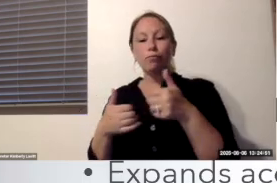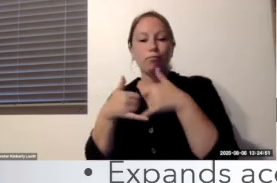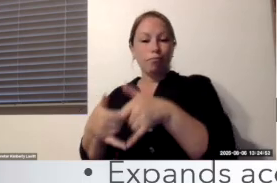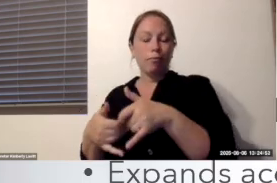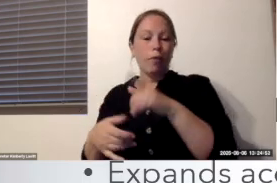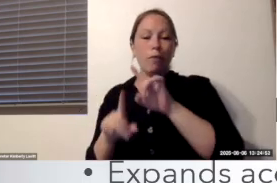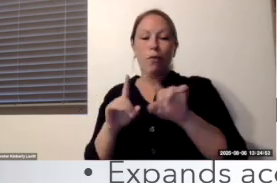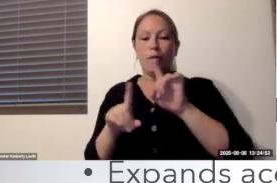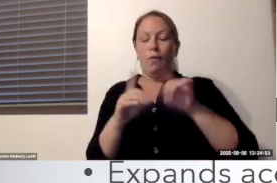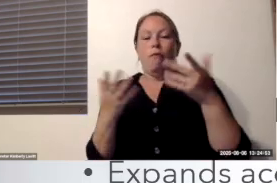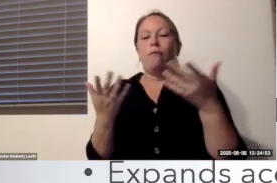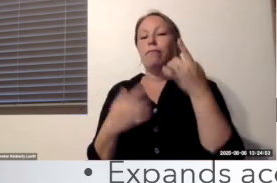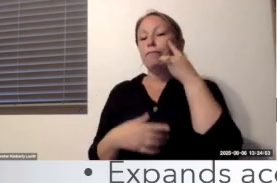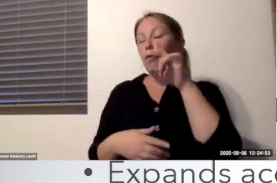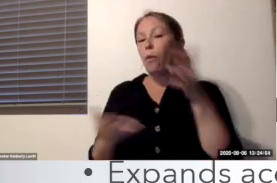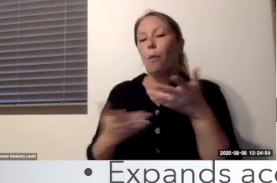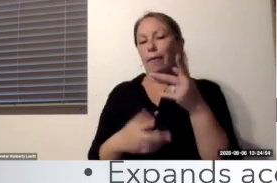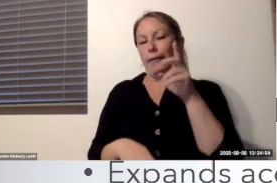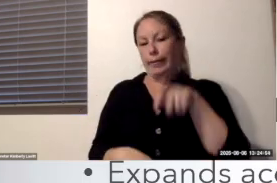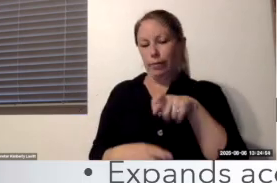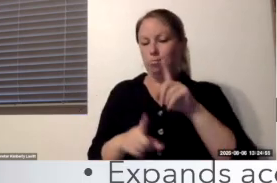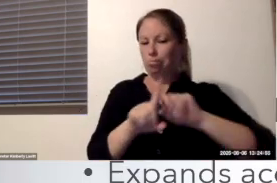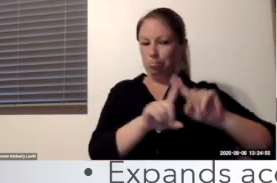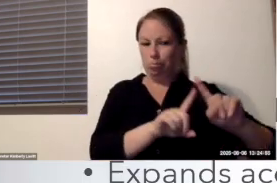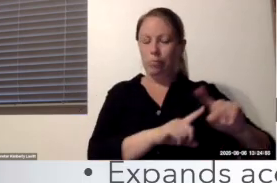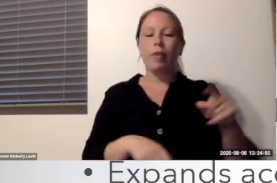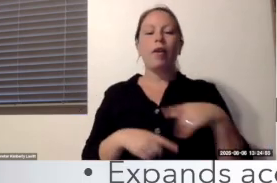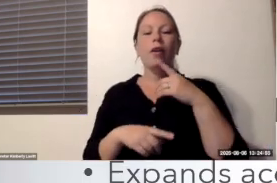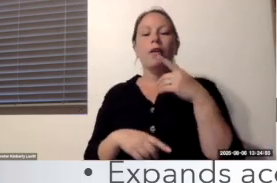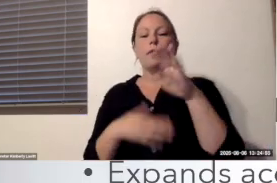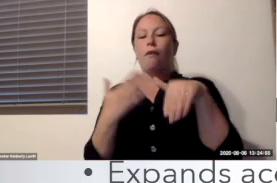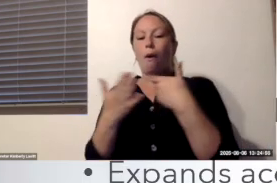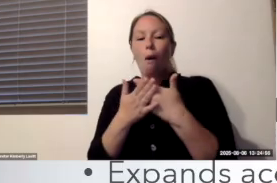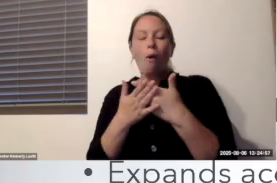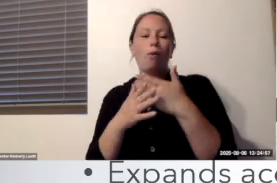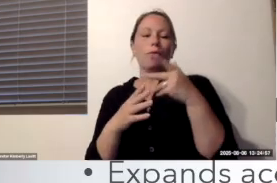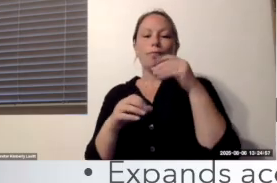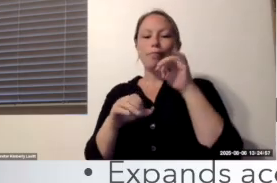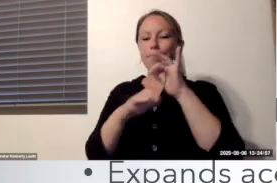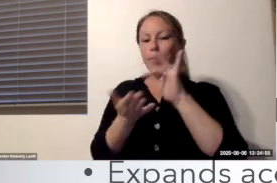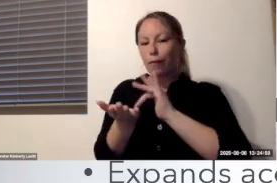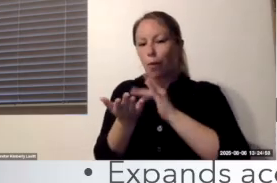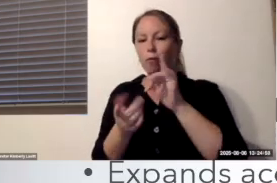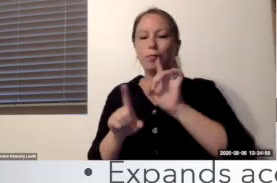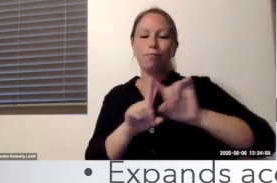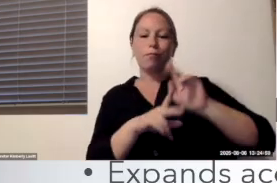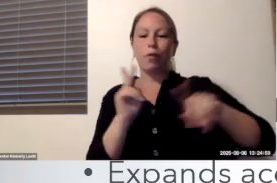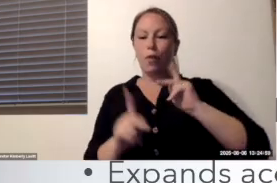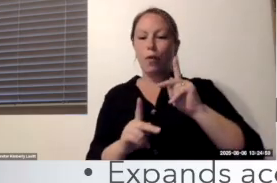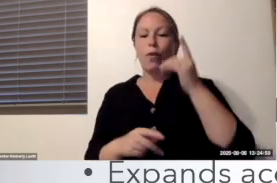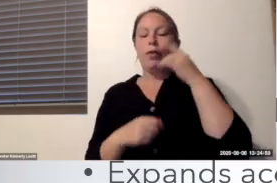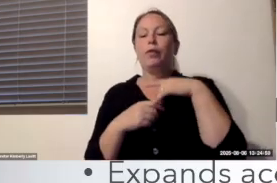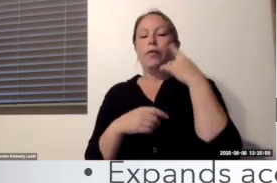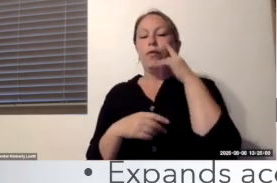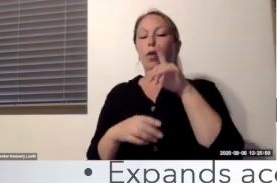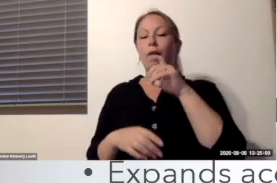them and their needs. DCAP is currently available to all regions of the state and is accepting applications for non-scrap